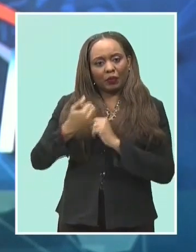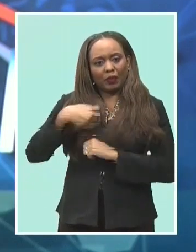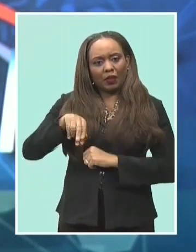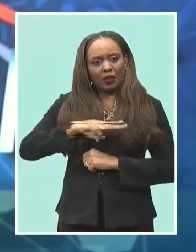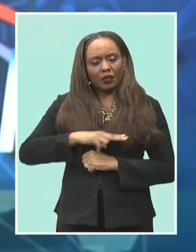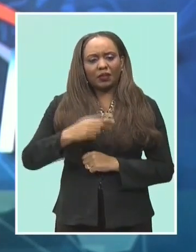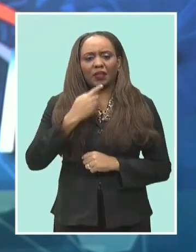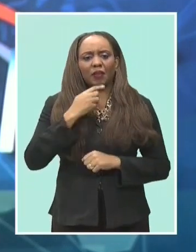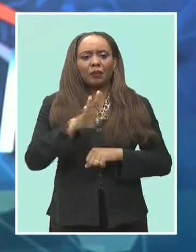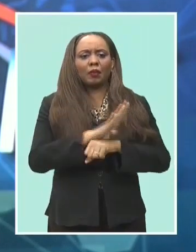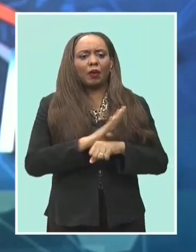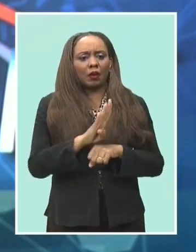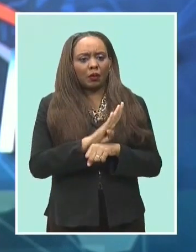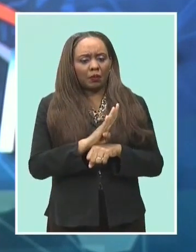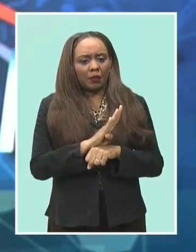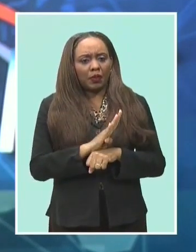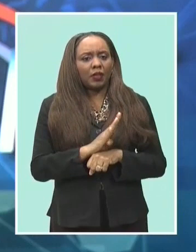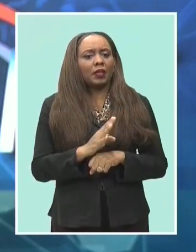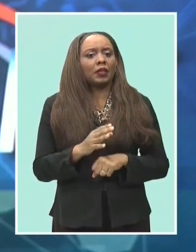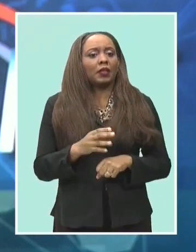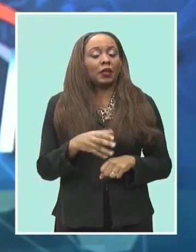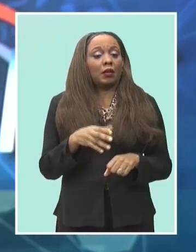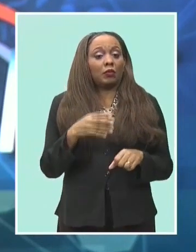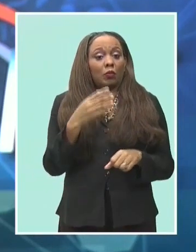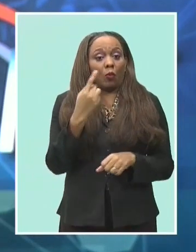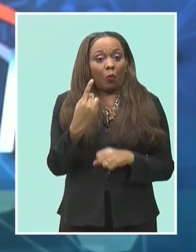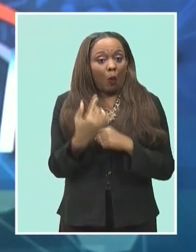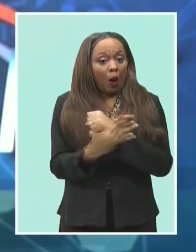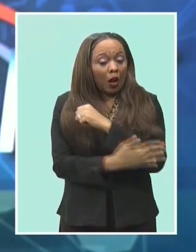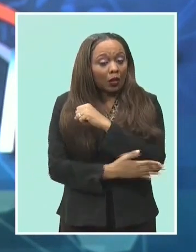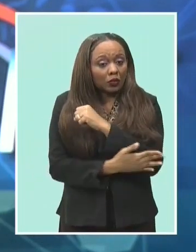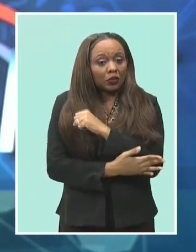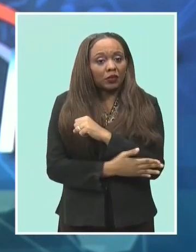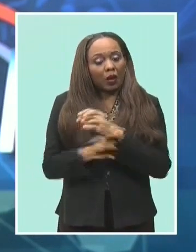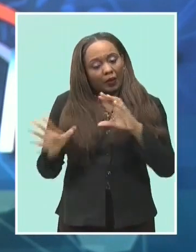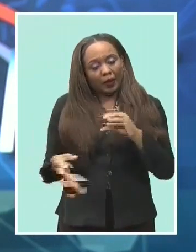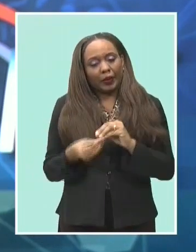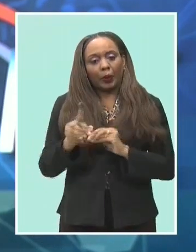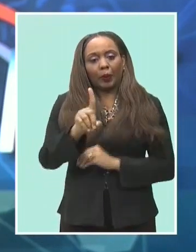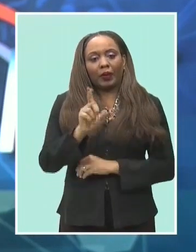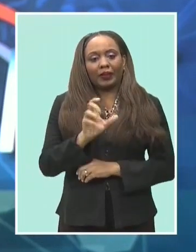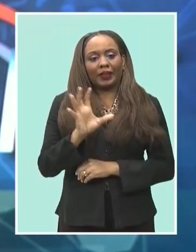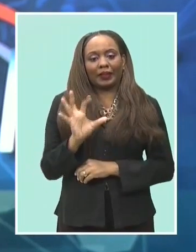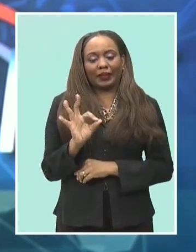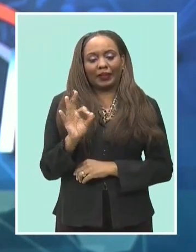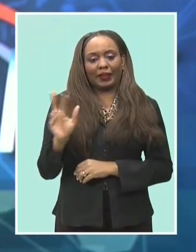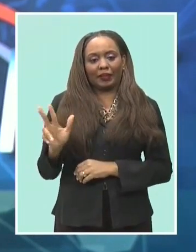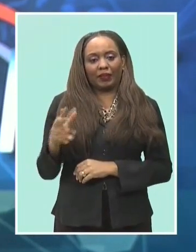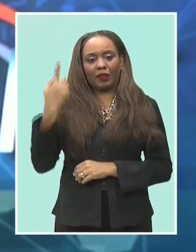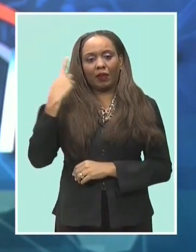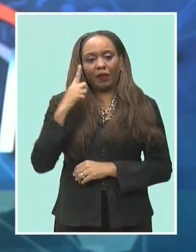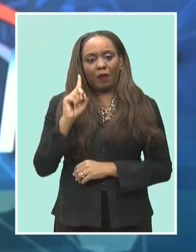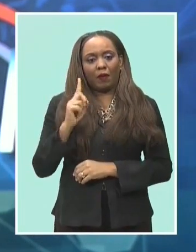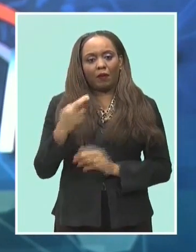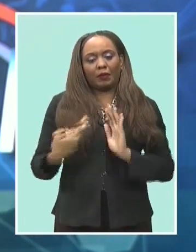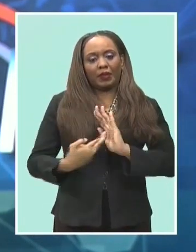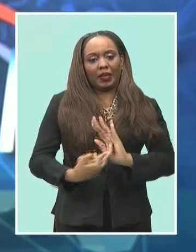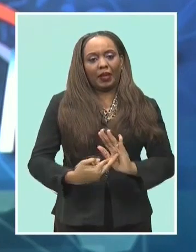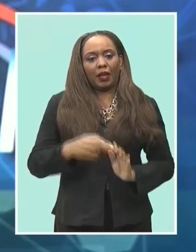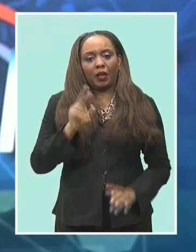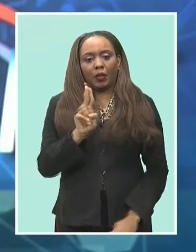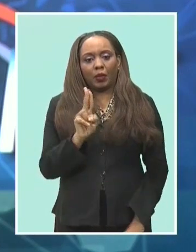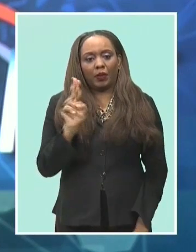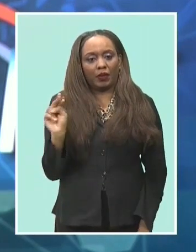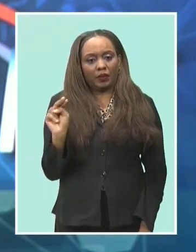is among the 193 countries which make up the international organization known as the United Nations. And even